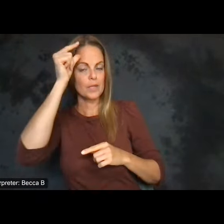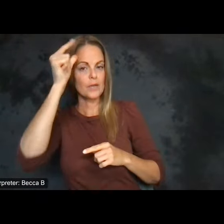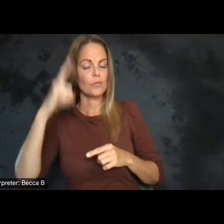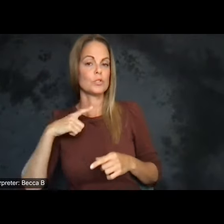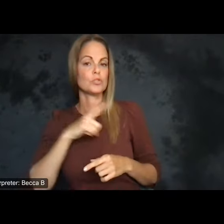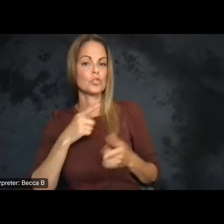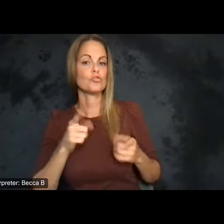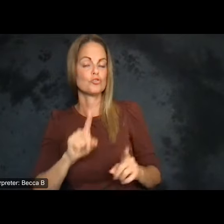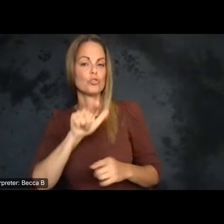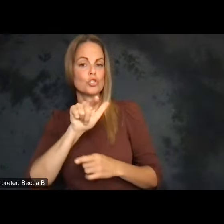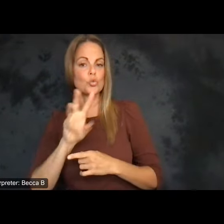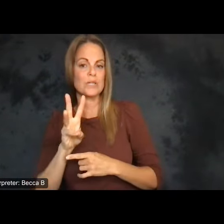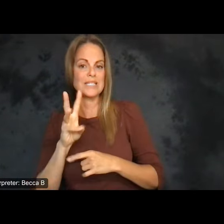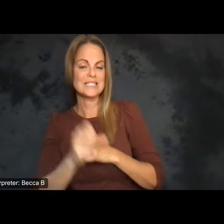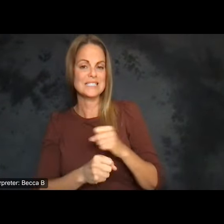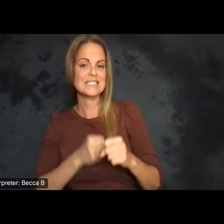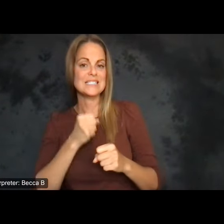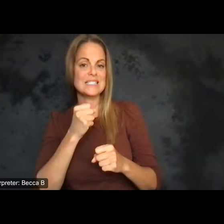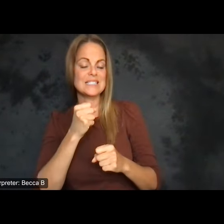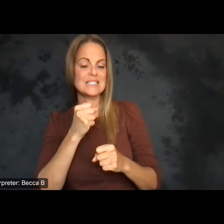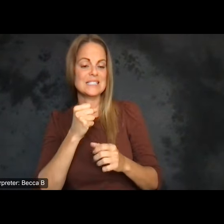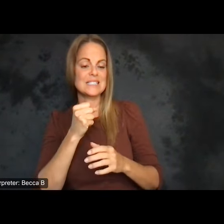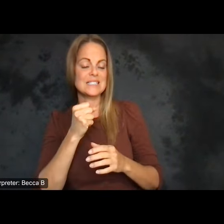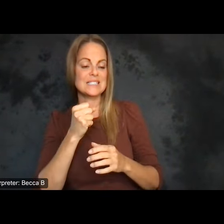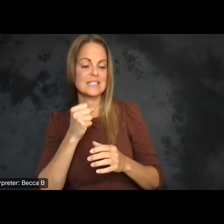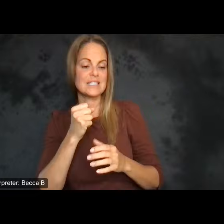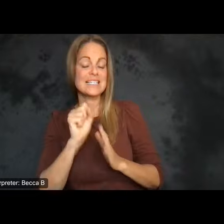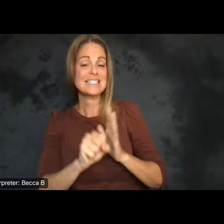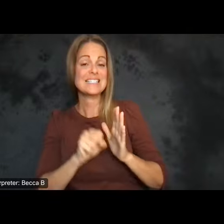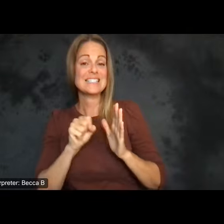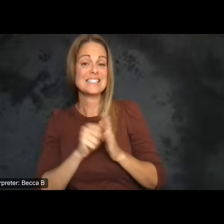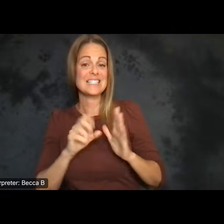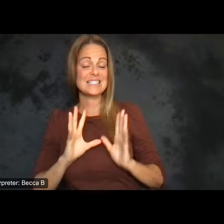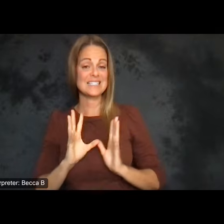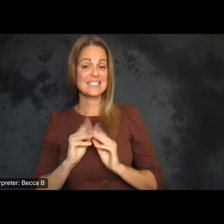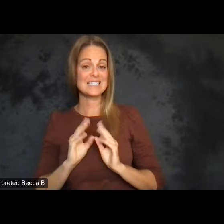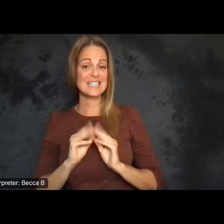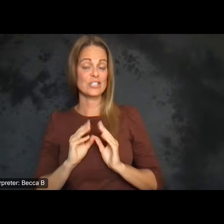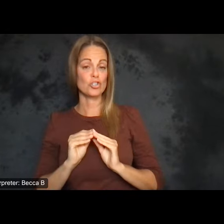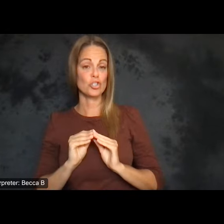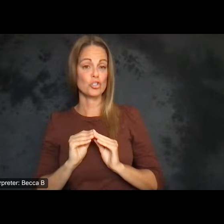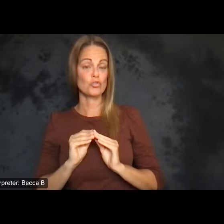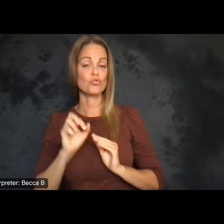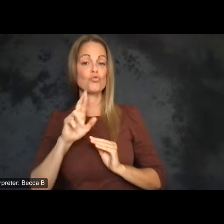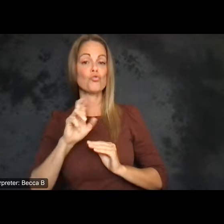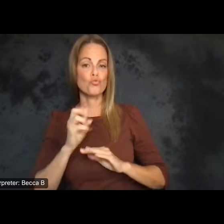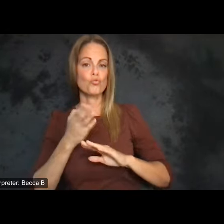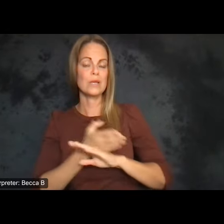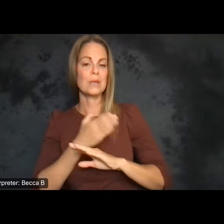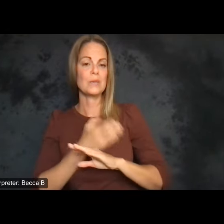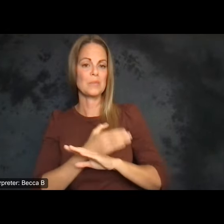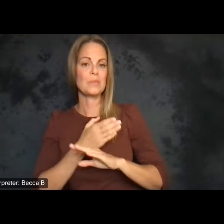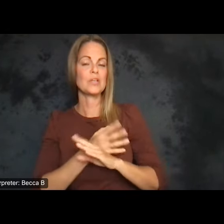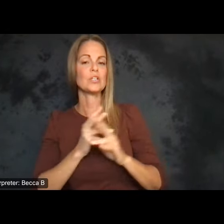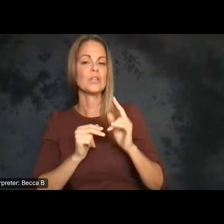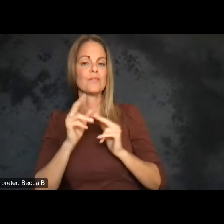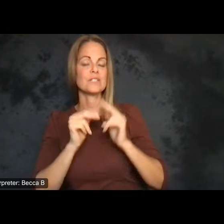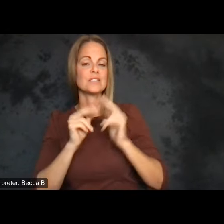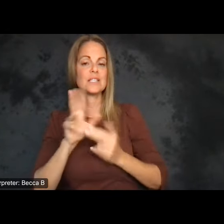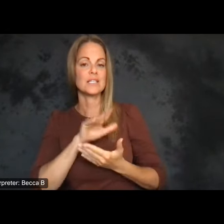legislative session for bonding authority to rebuild Hutchison Correctional Facility Central Unit. Debt